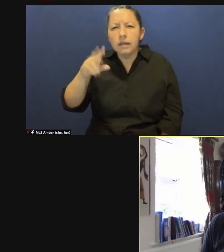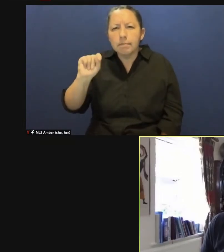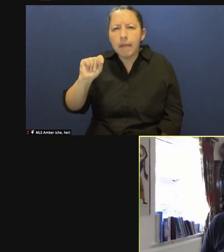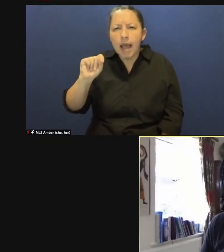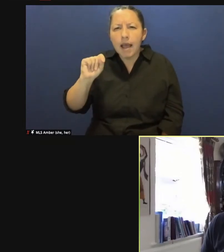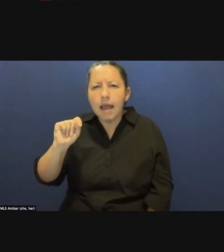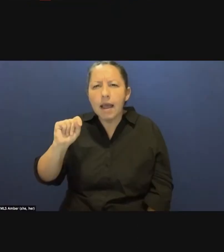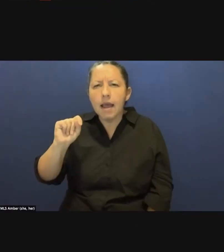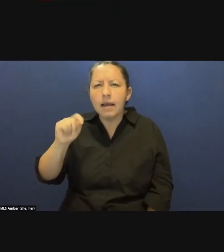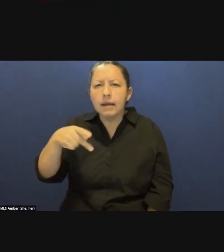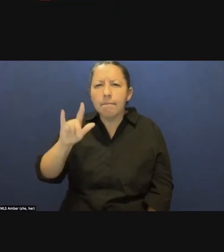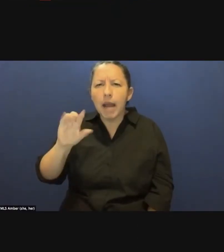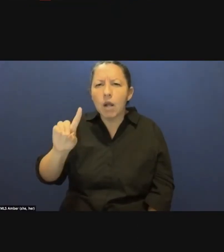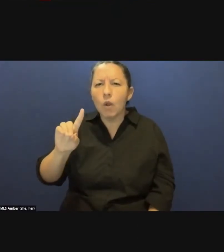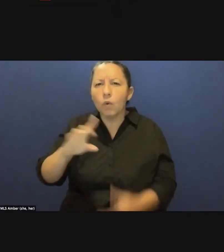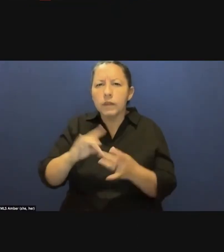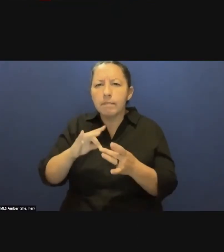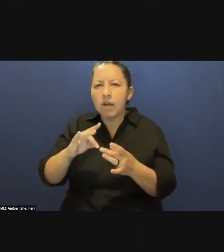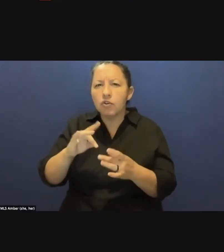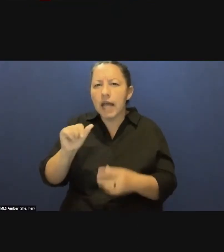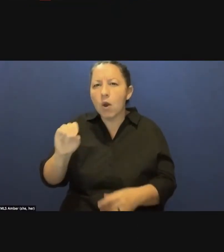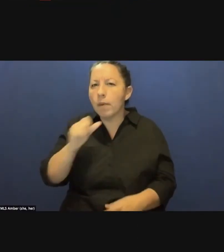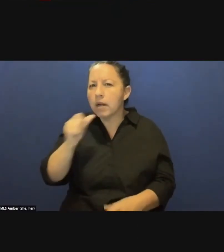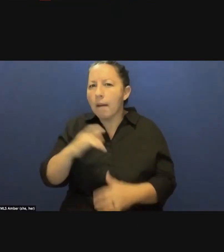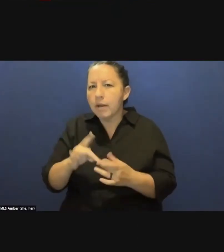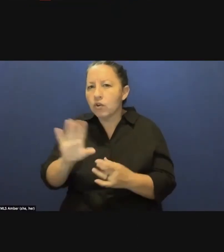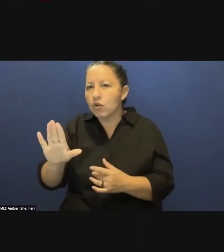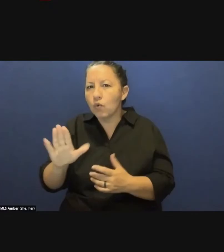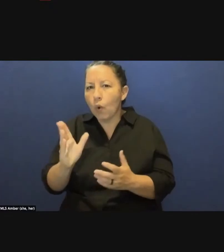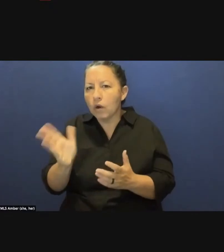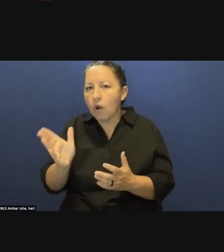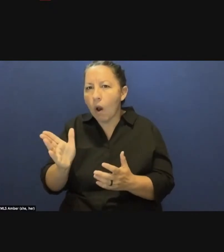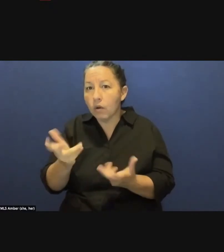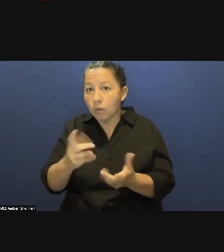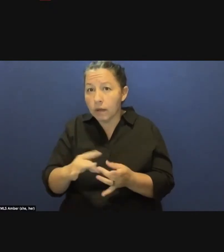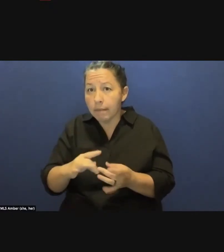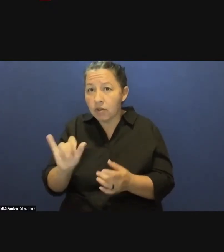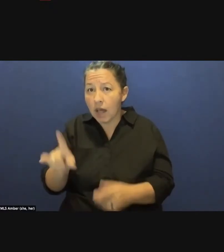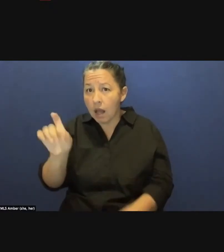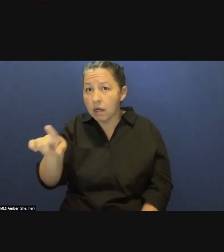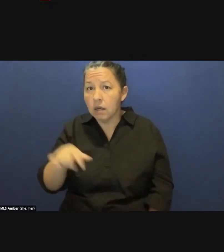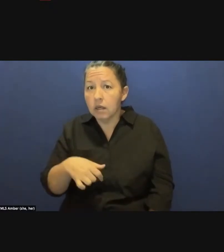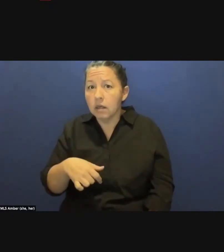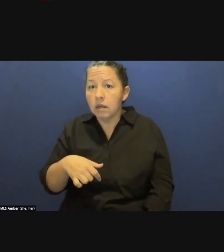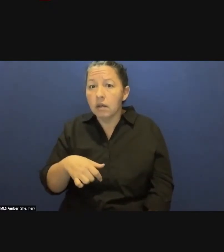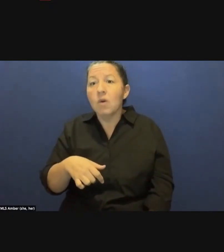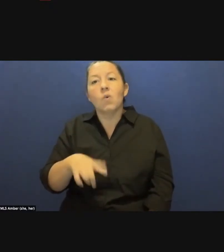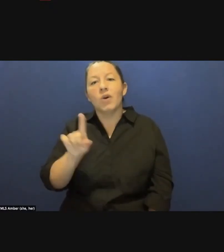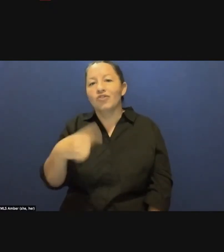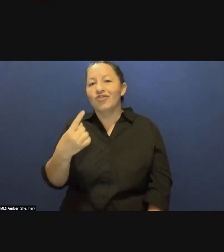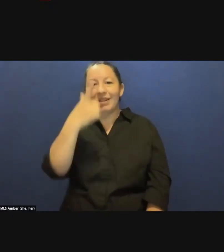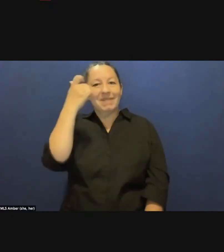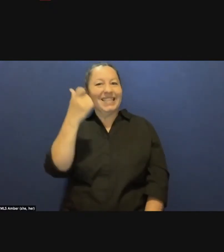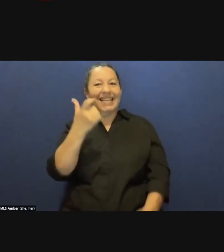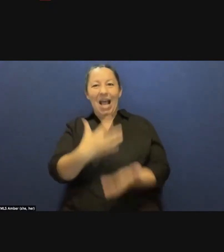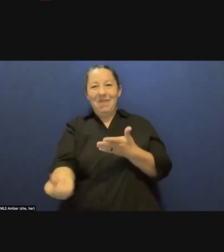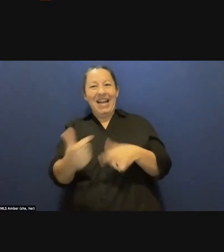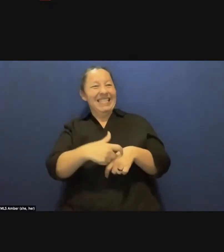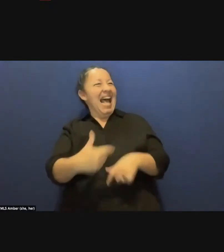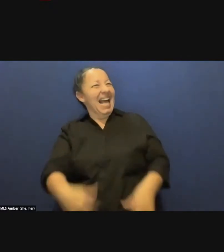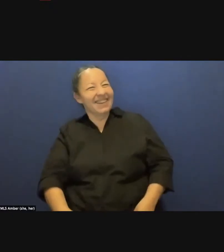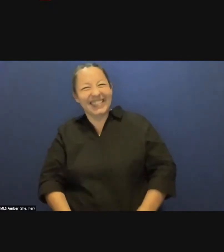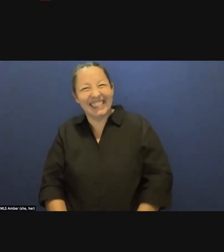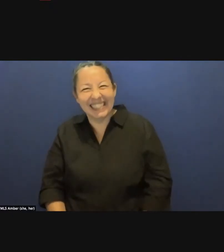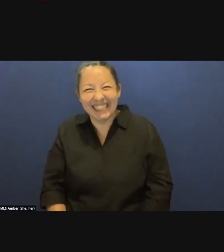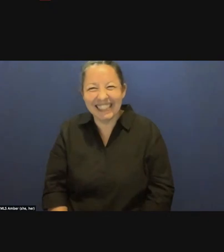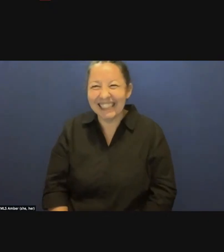not mentioned in your talk. Do you want to say something about that? That was simply because of lack of time. So yes,